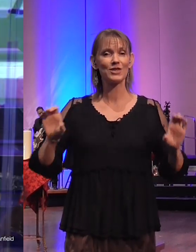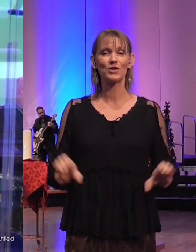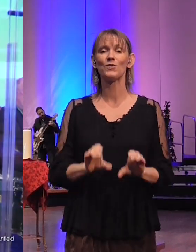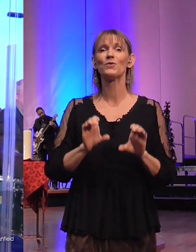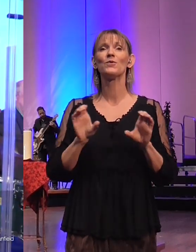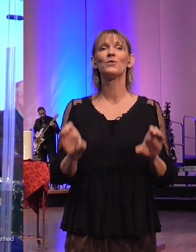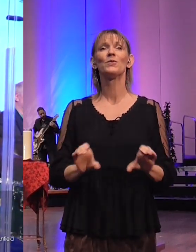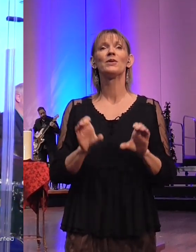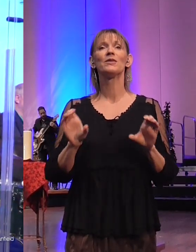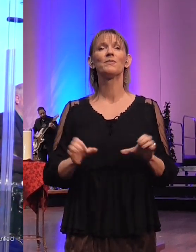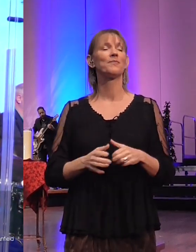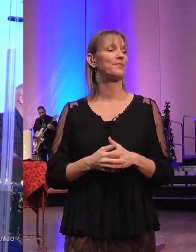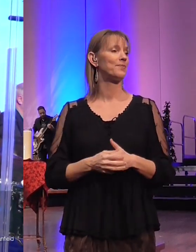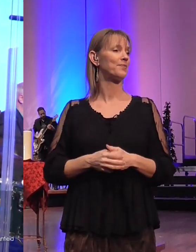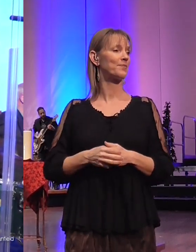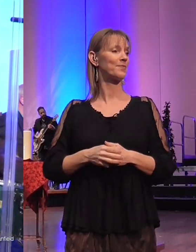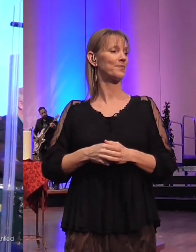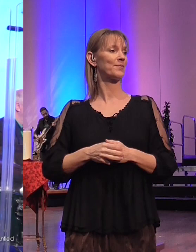can do.